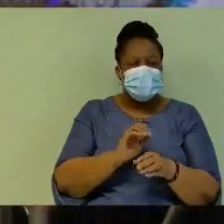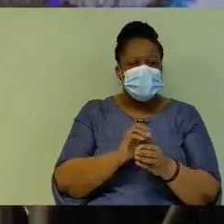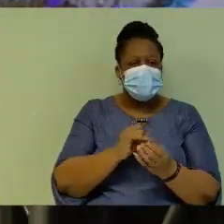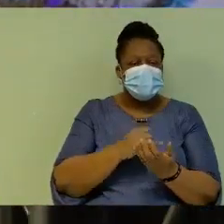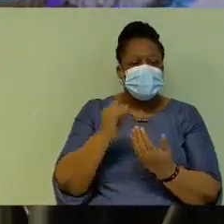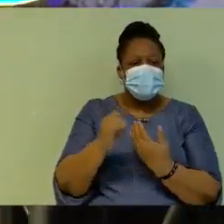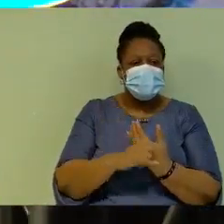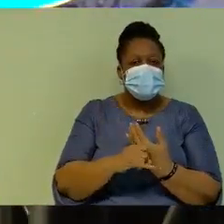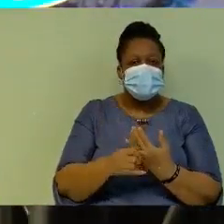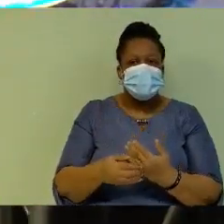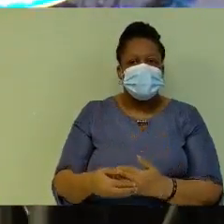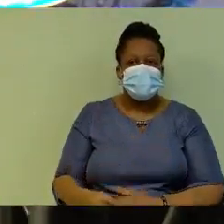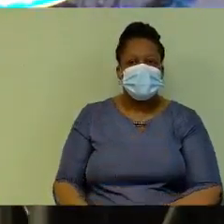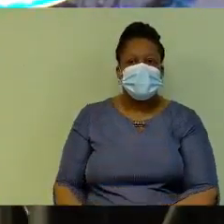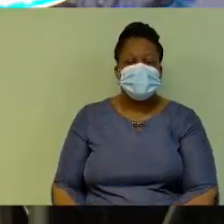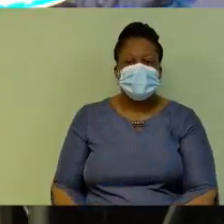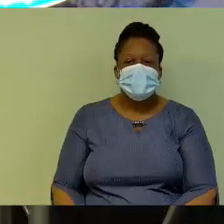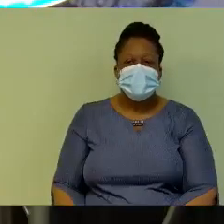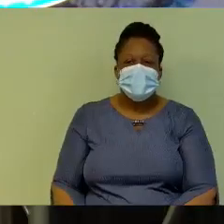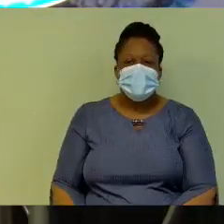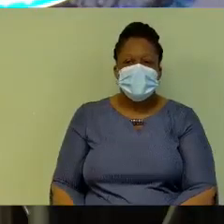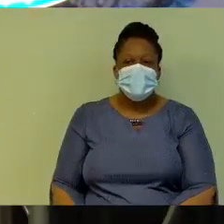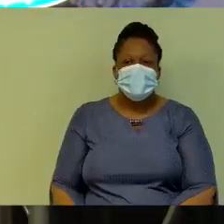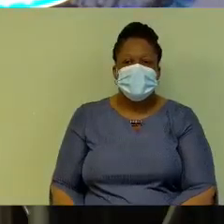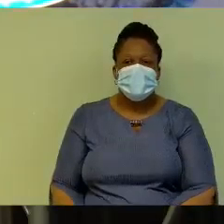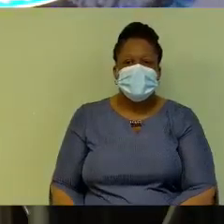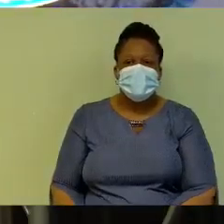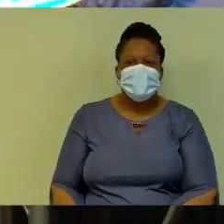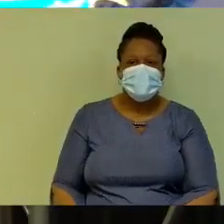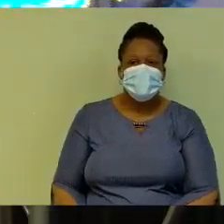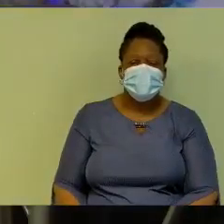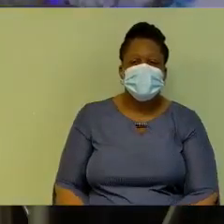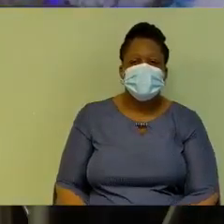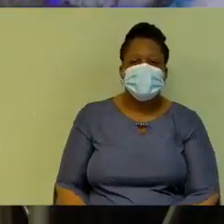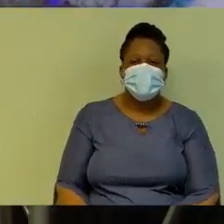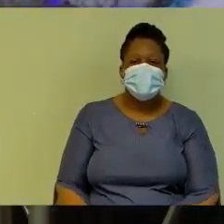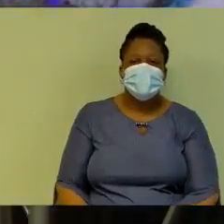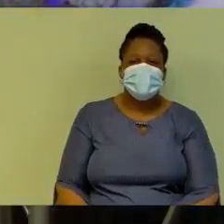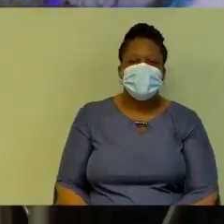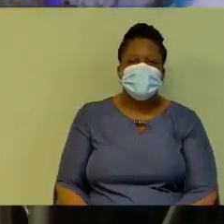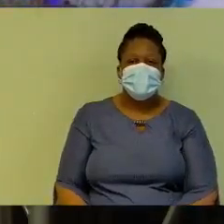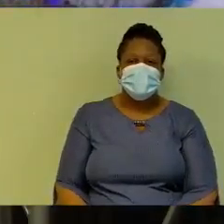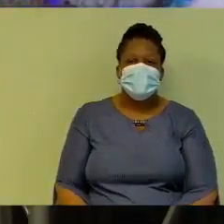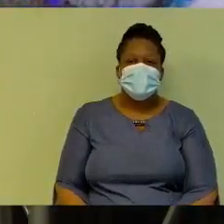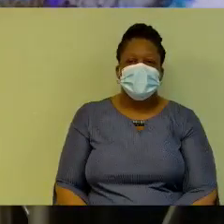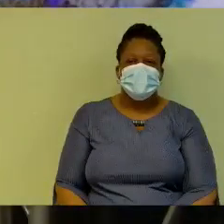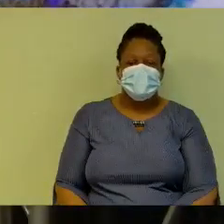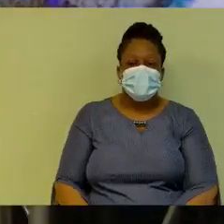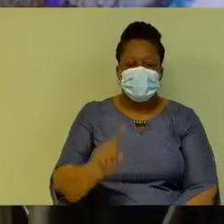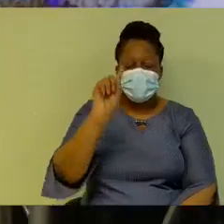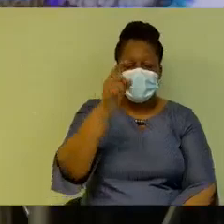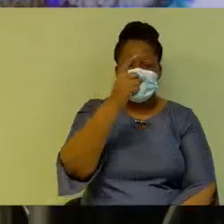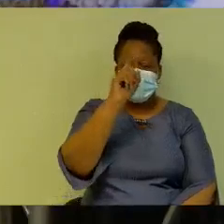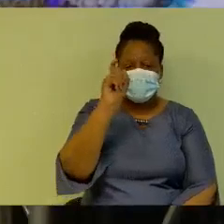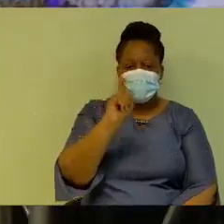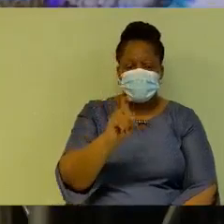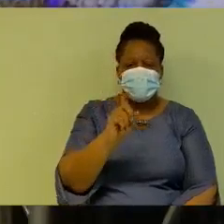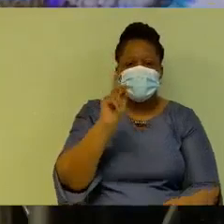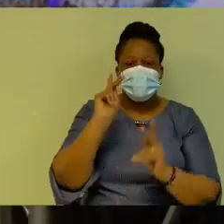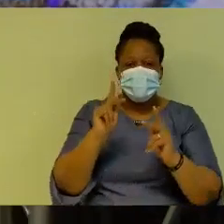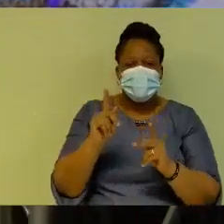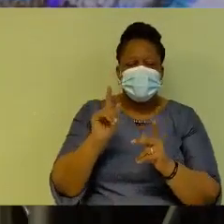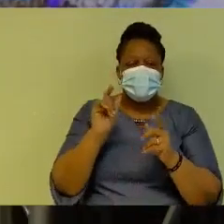Thank you for those two questions, Mr. Williams. And if I can deal with the first one as it relates to persons who, as you stated,